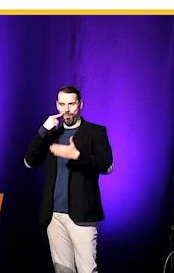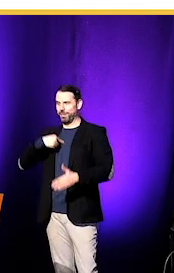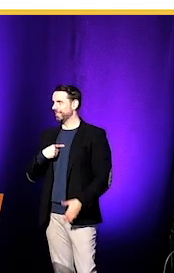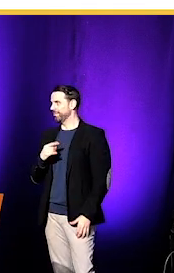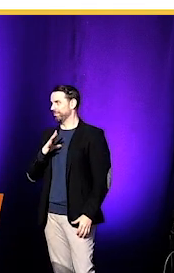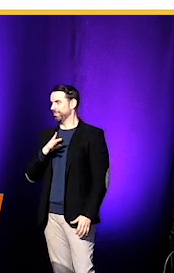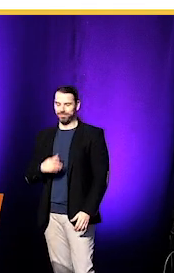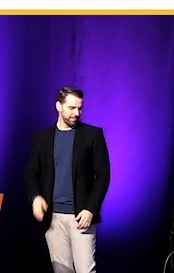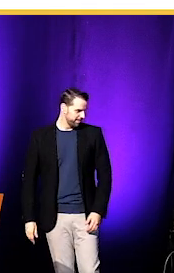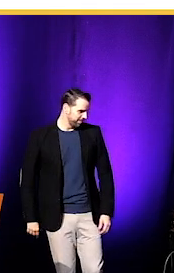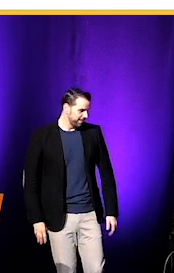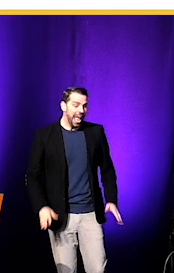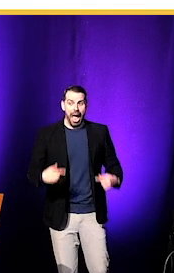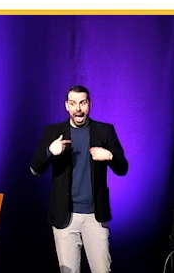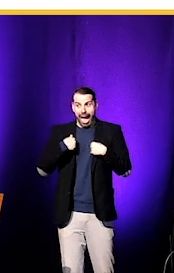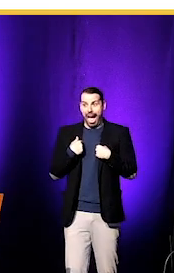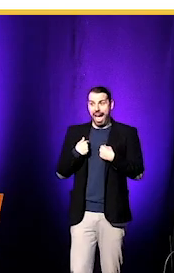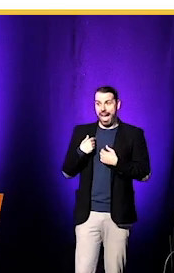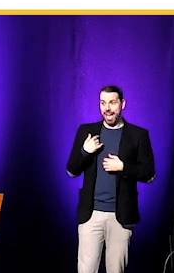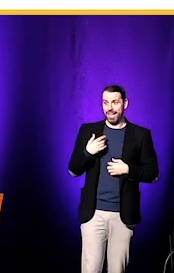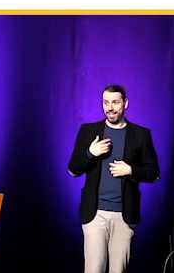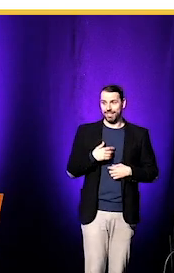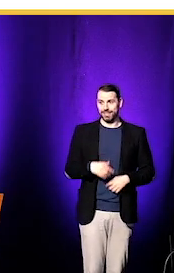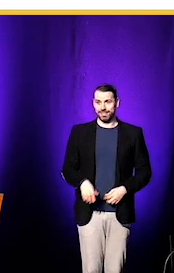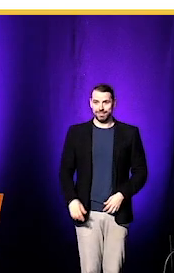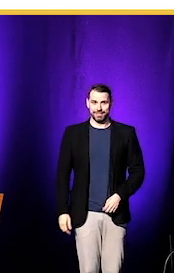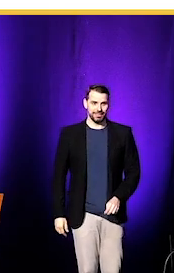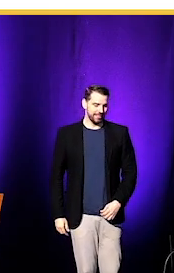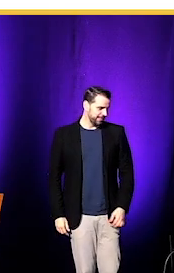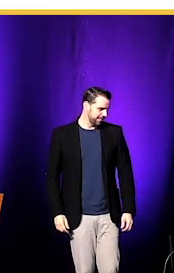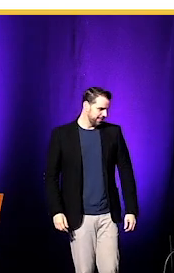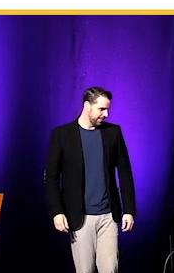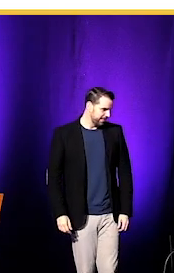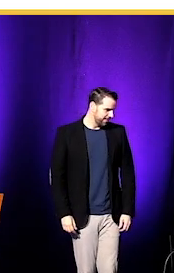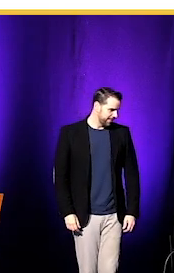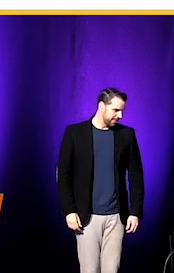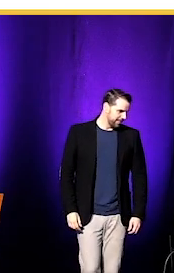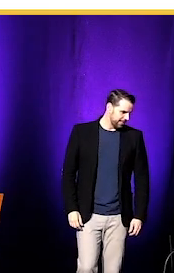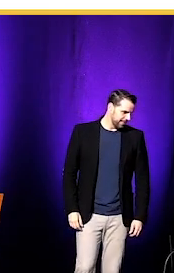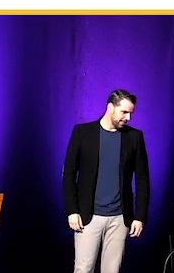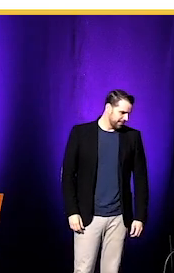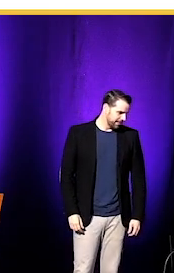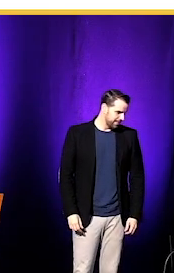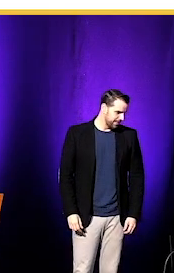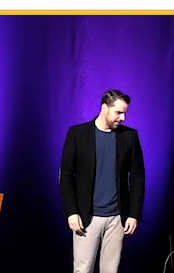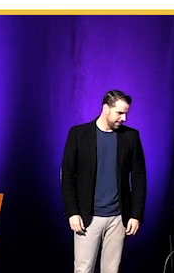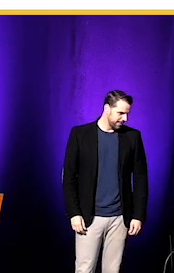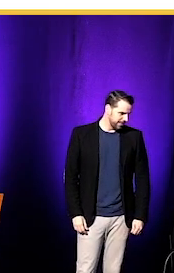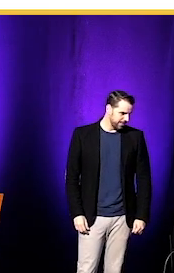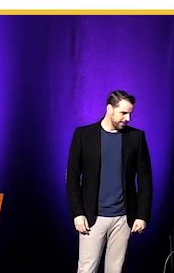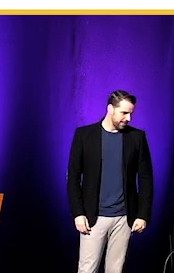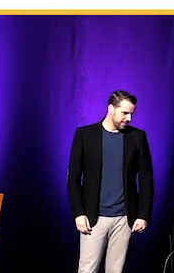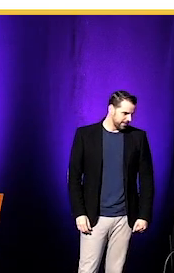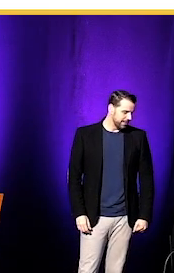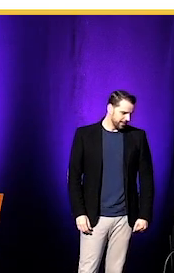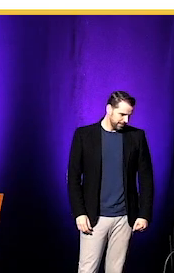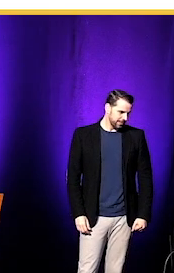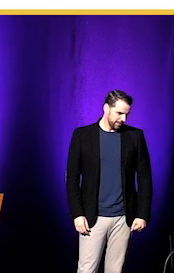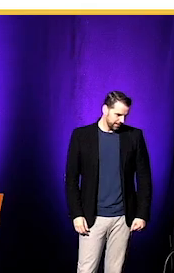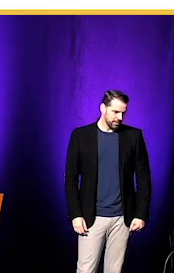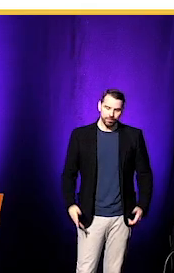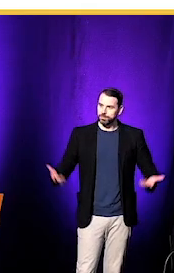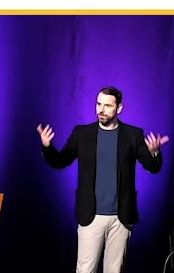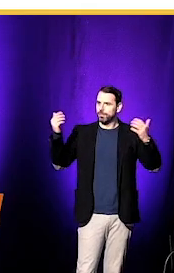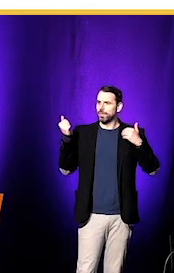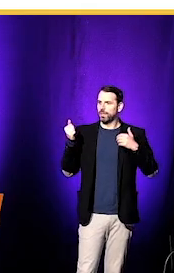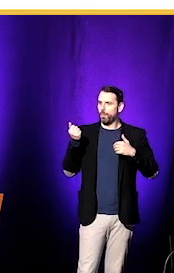I had the idea, but this is Jose. This expansive developmental ecology was constituted by multi-sided